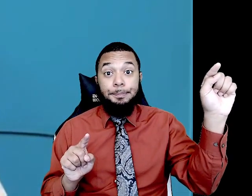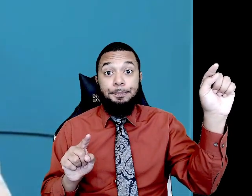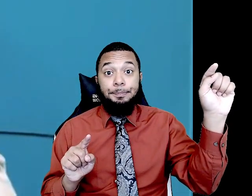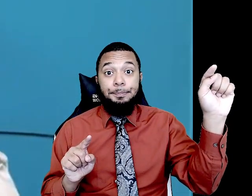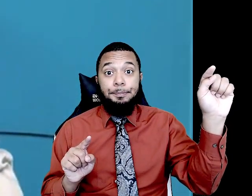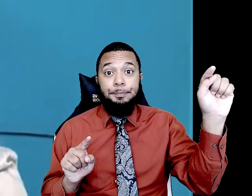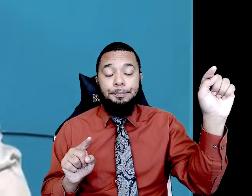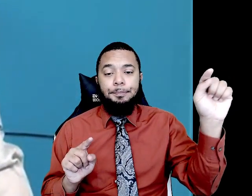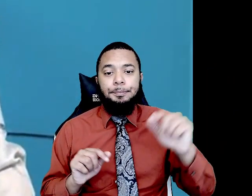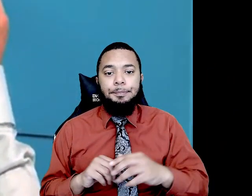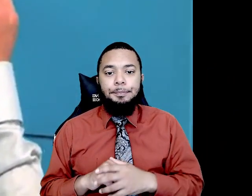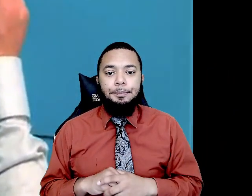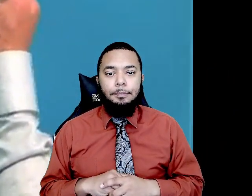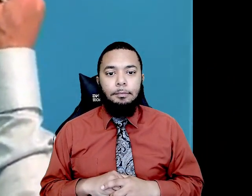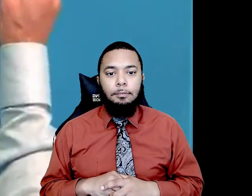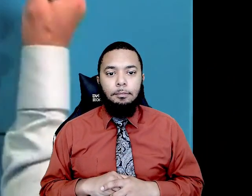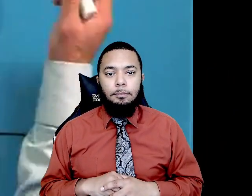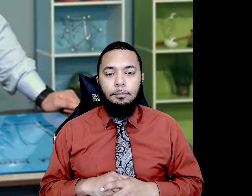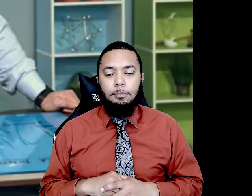function.